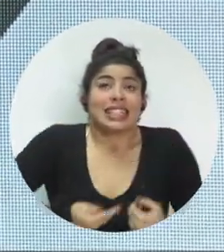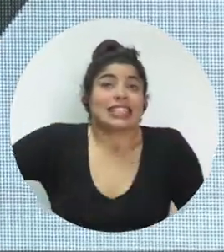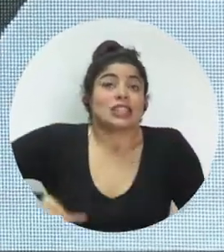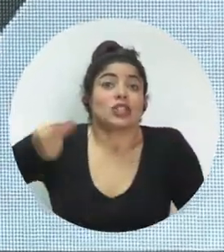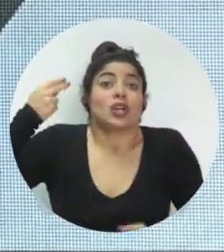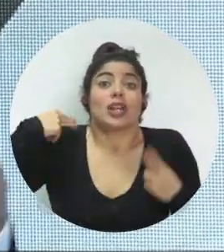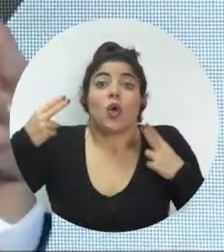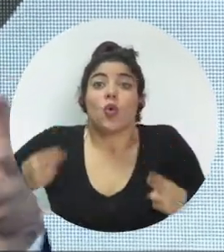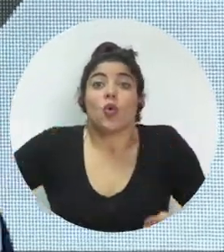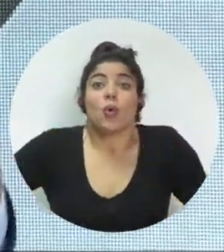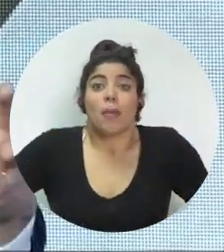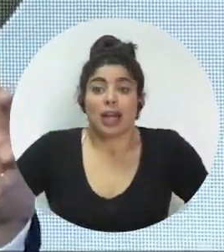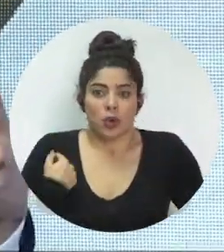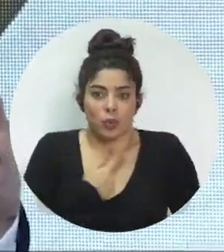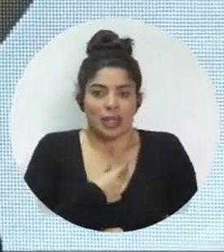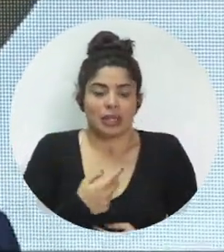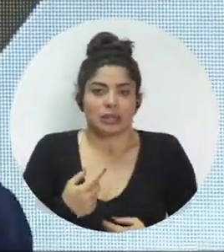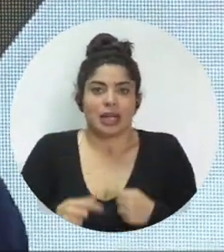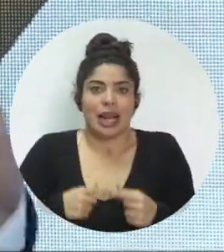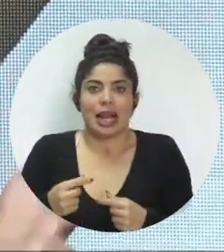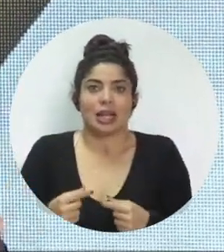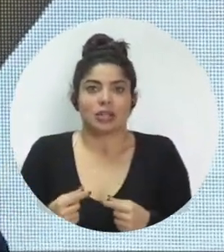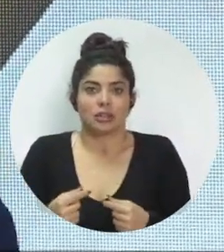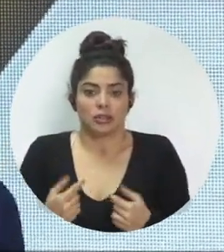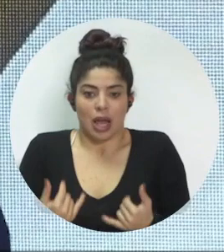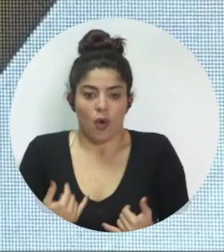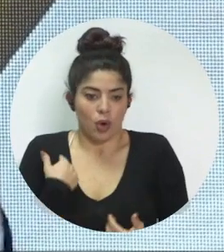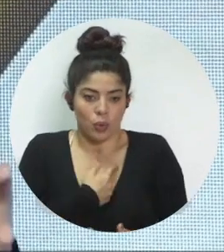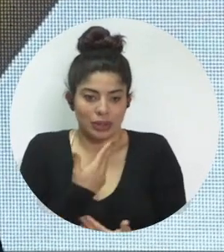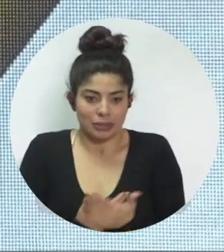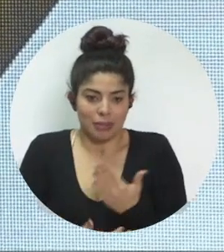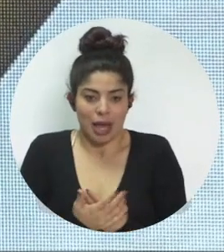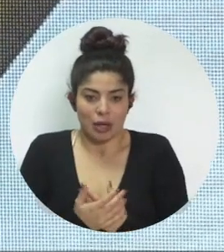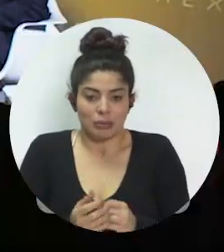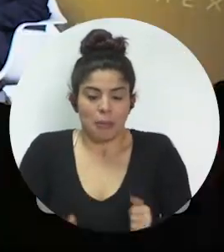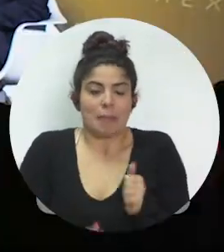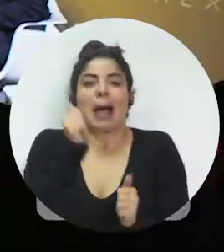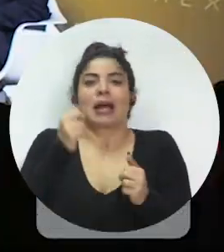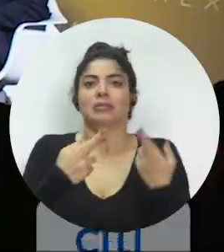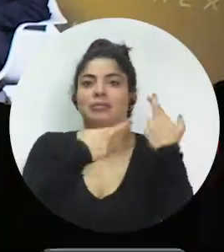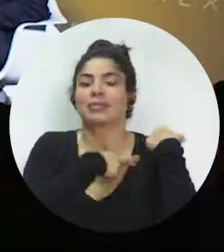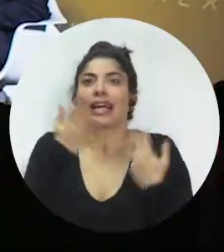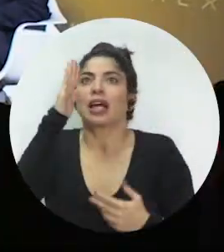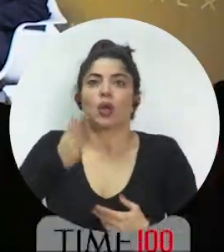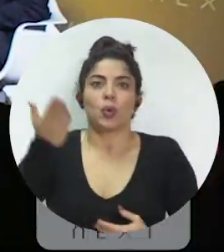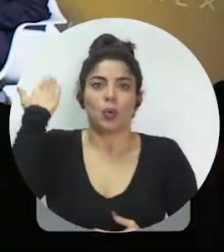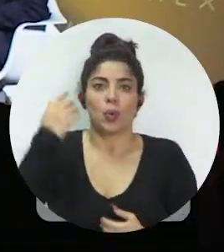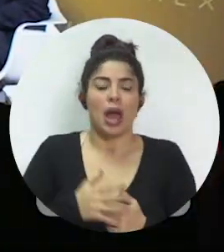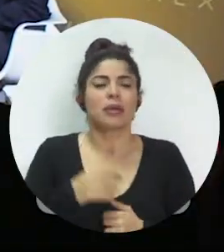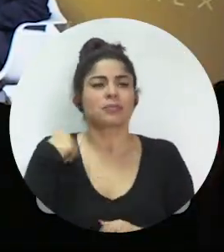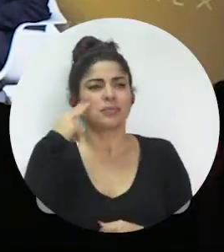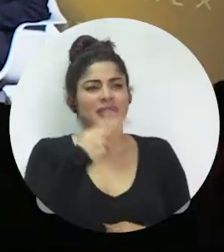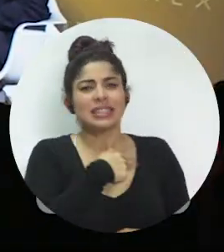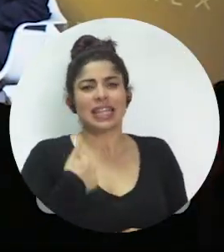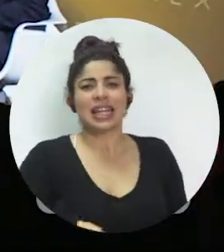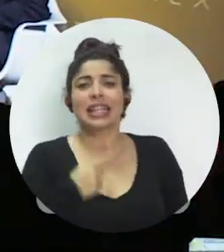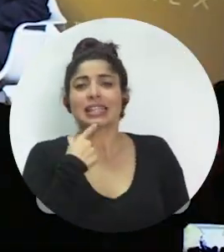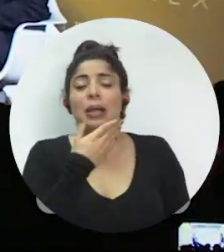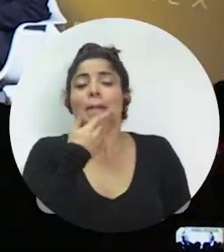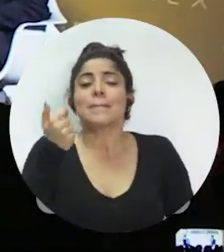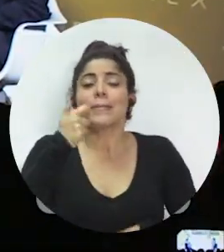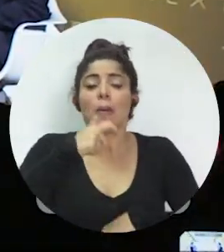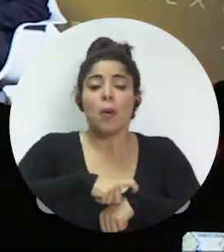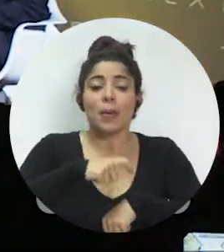that has the most strong responsibility in the history of humanity, basically in our hands.